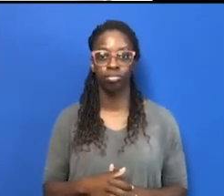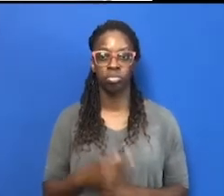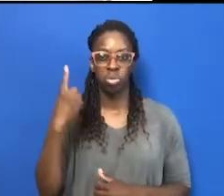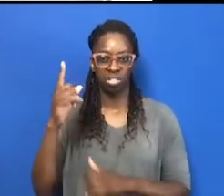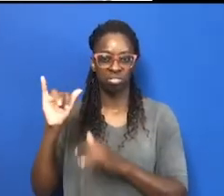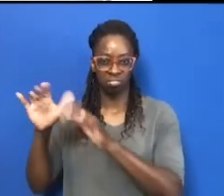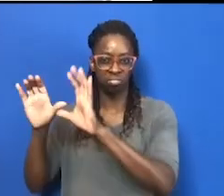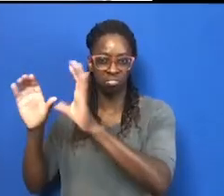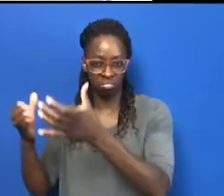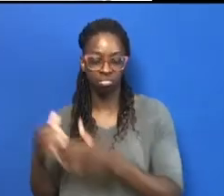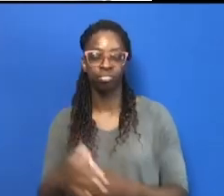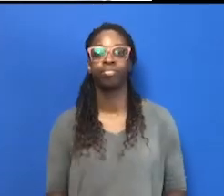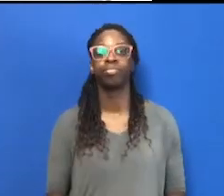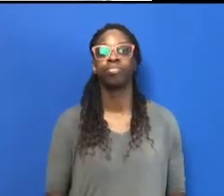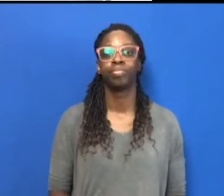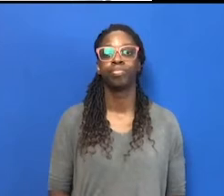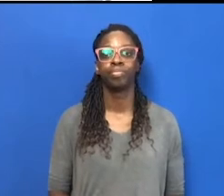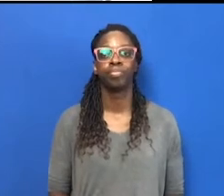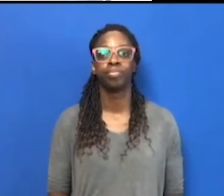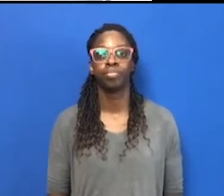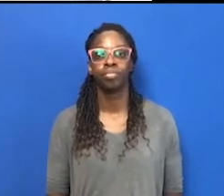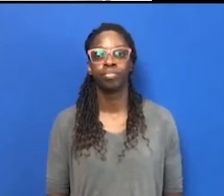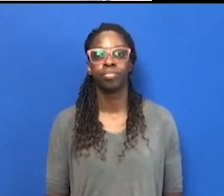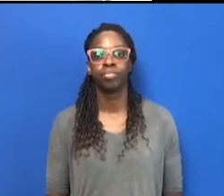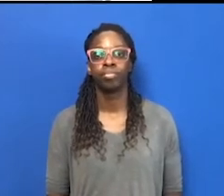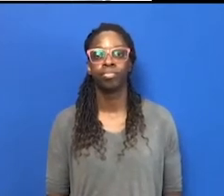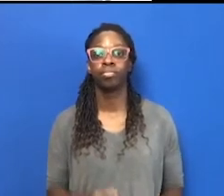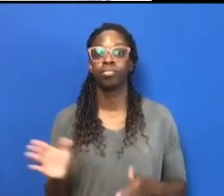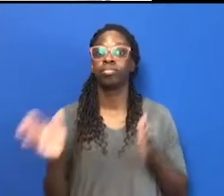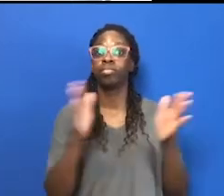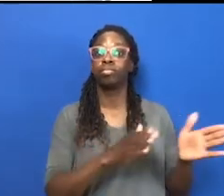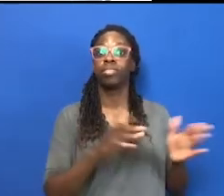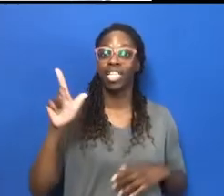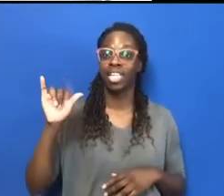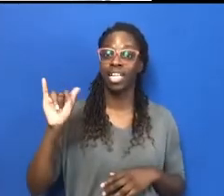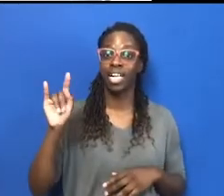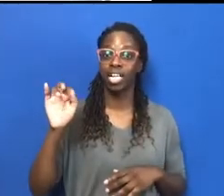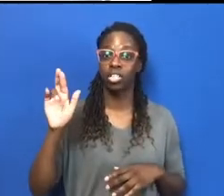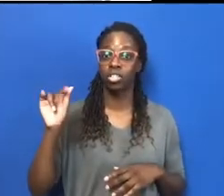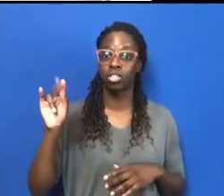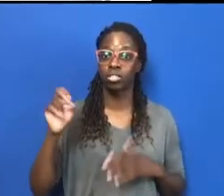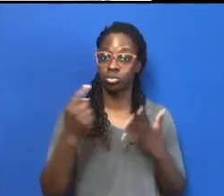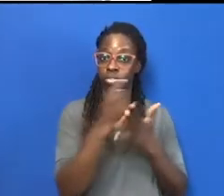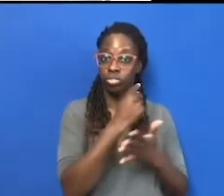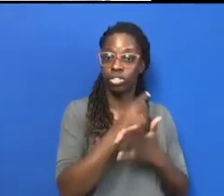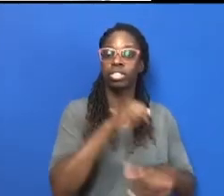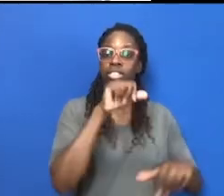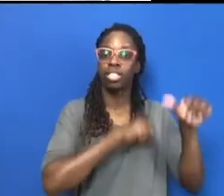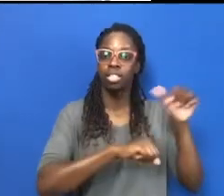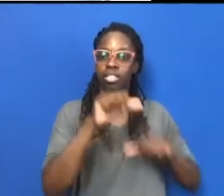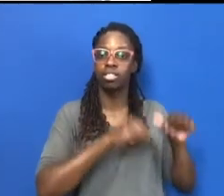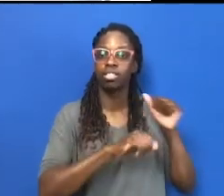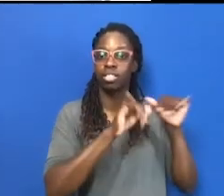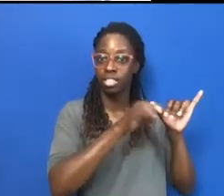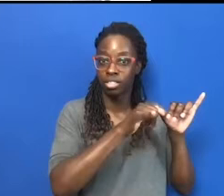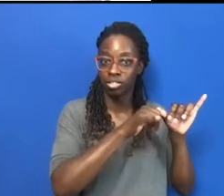The follow-up literature reviews focused on science, technology, engineering, and